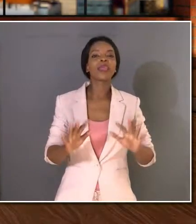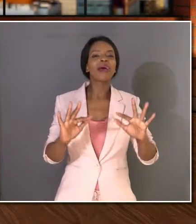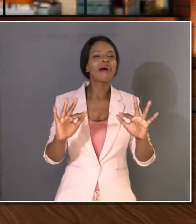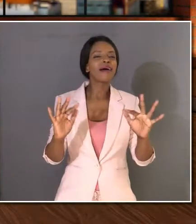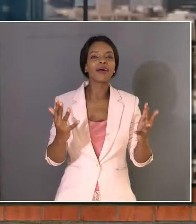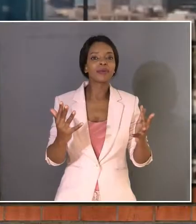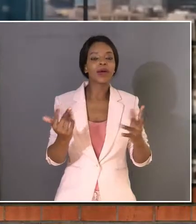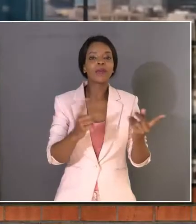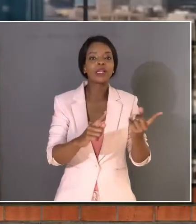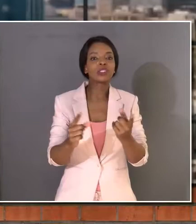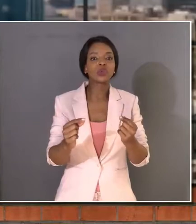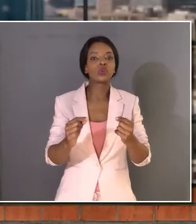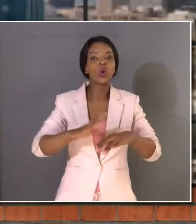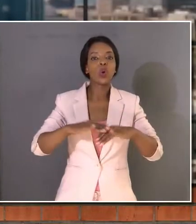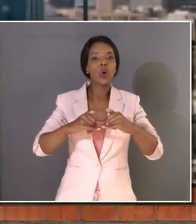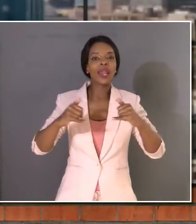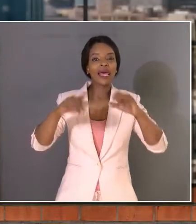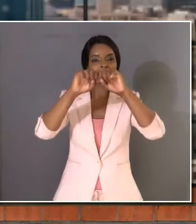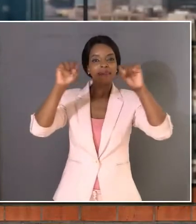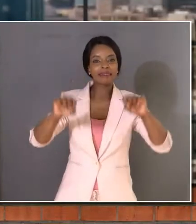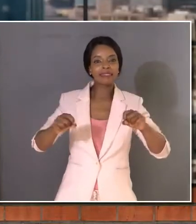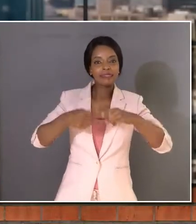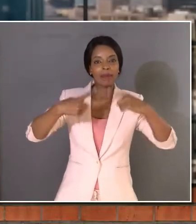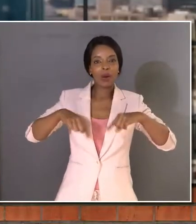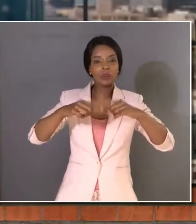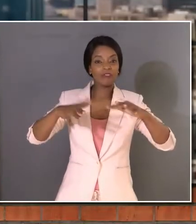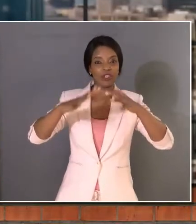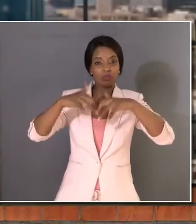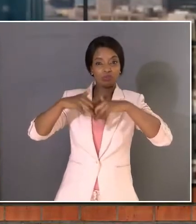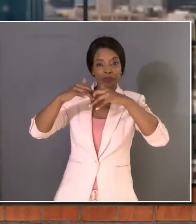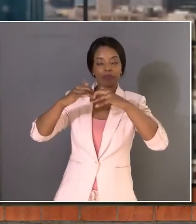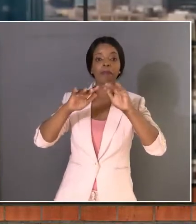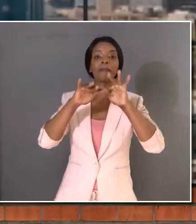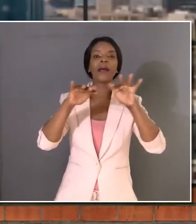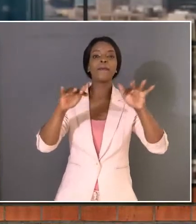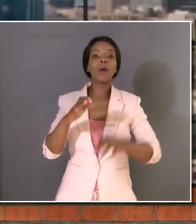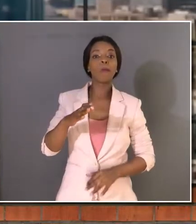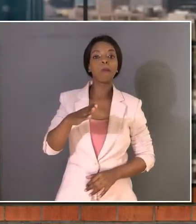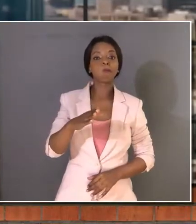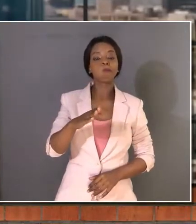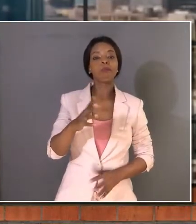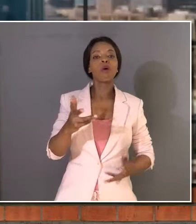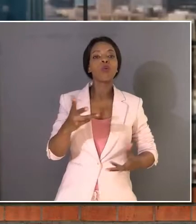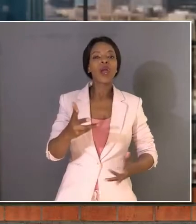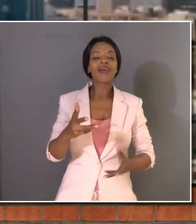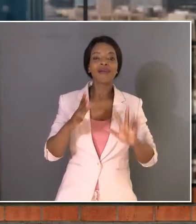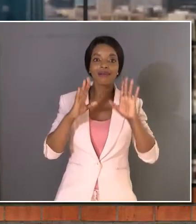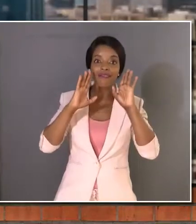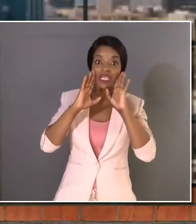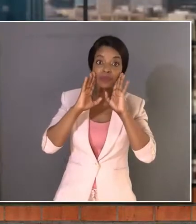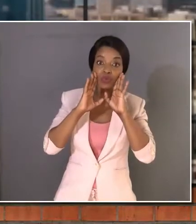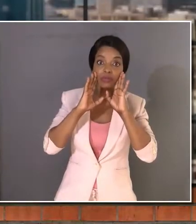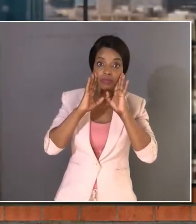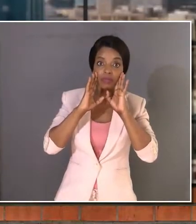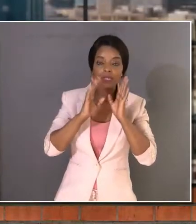virtual platform. For those of you who are joining us on the Facebook stream, when the voting goes live, you will